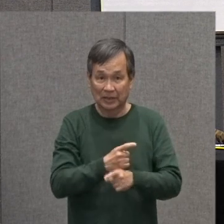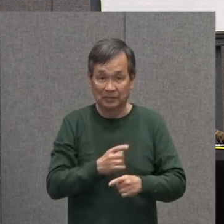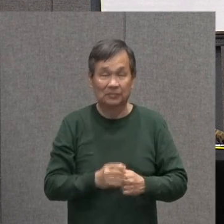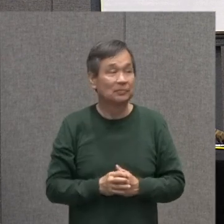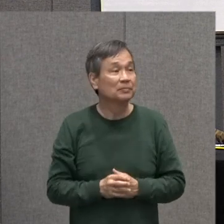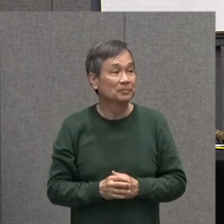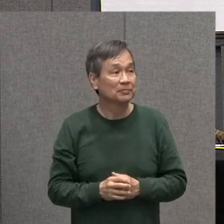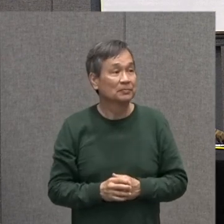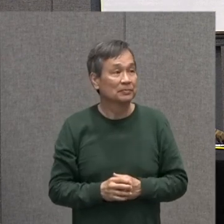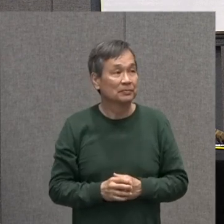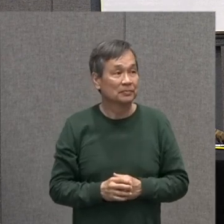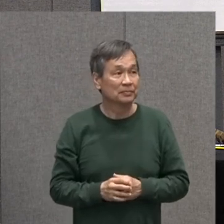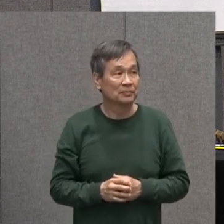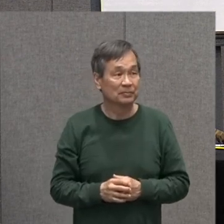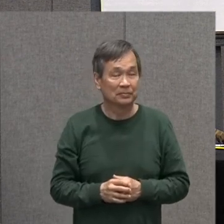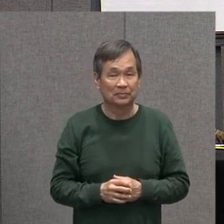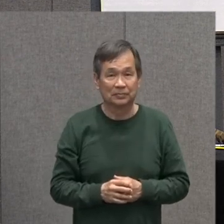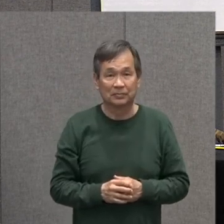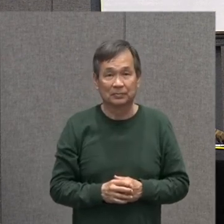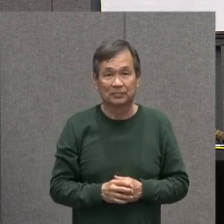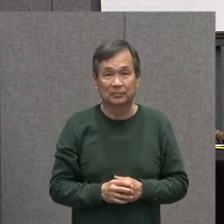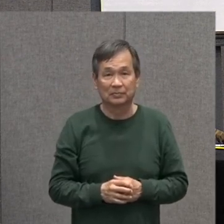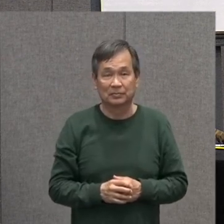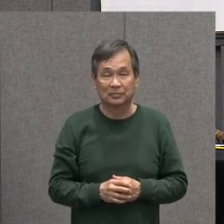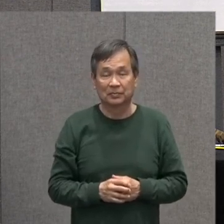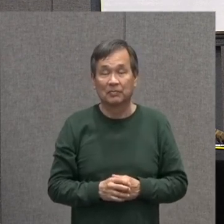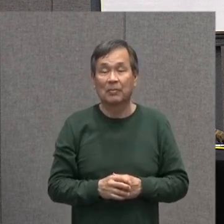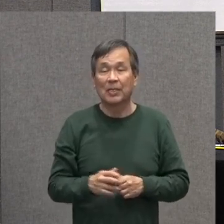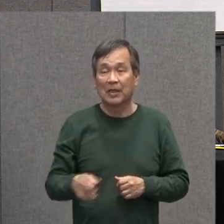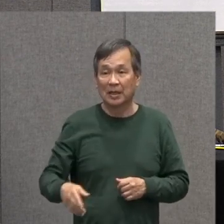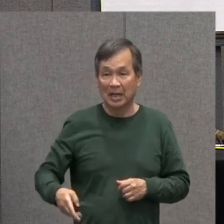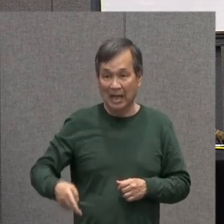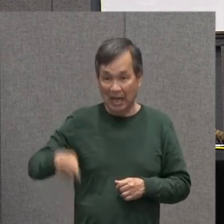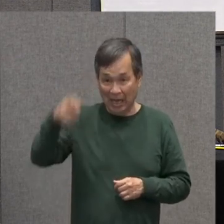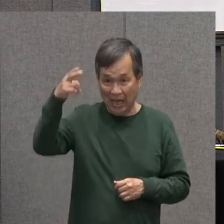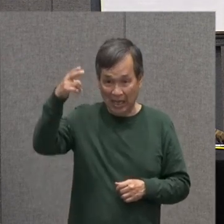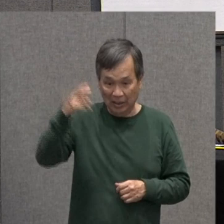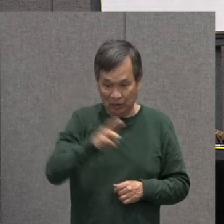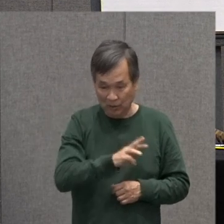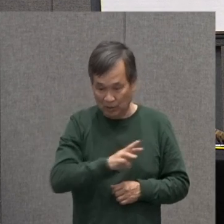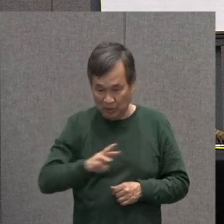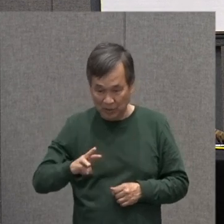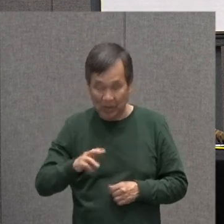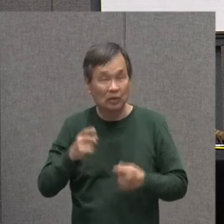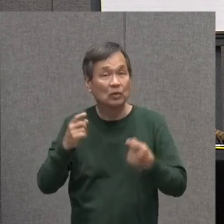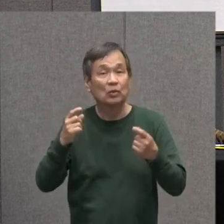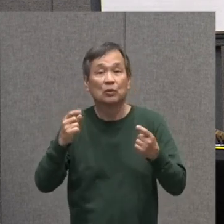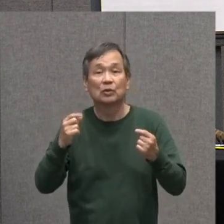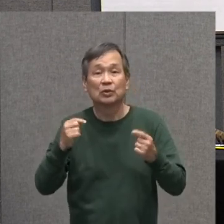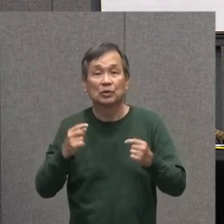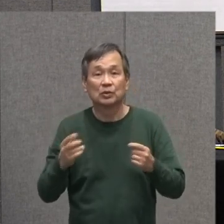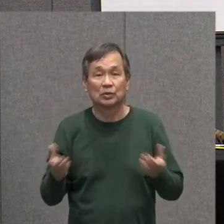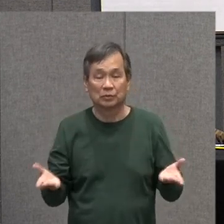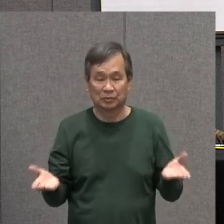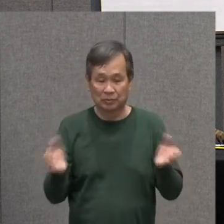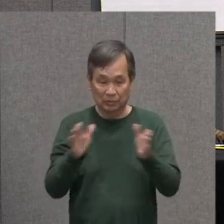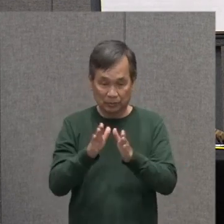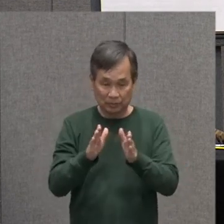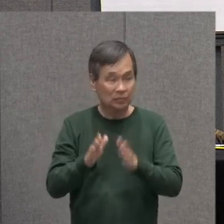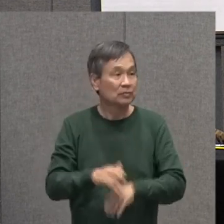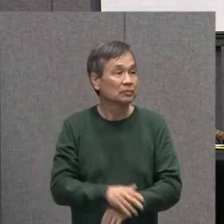You see that? Okay. Mm-hmm. We have the height and we have the width. Mm-hmm. Okay. So what you're going to do is you're going to fold in these long